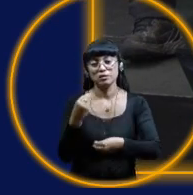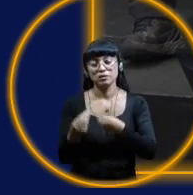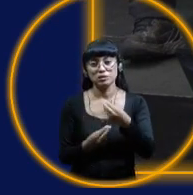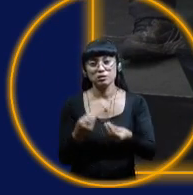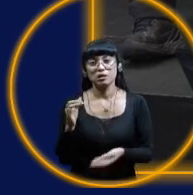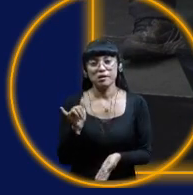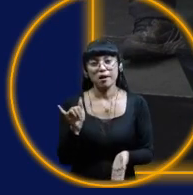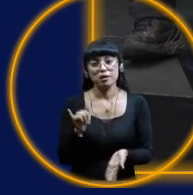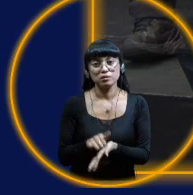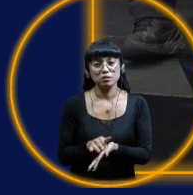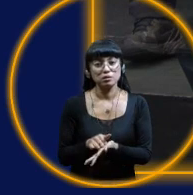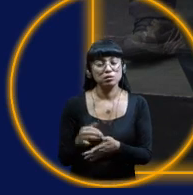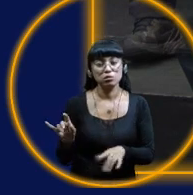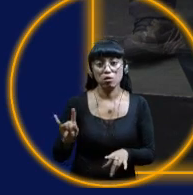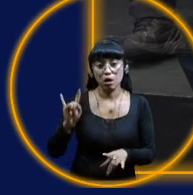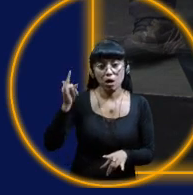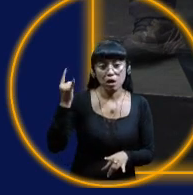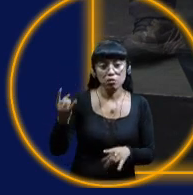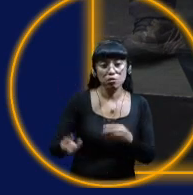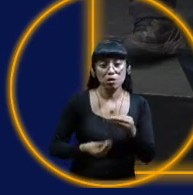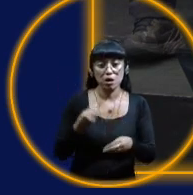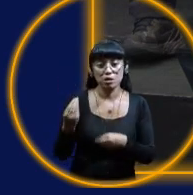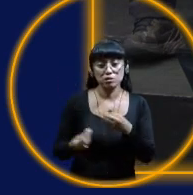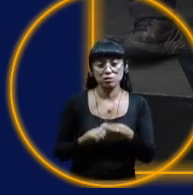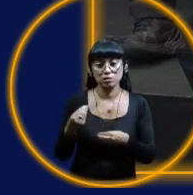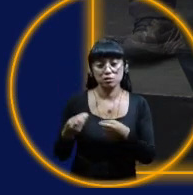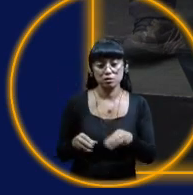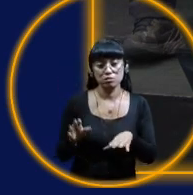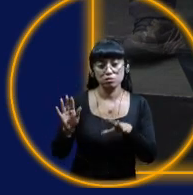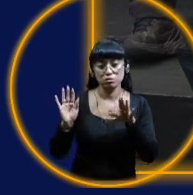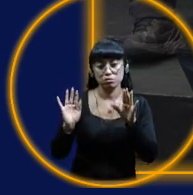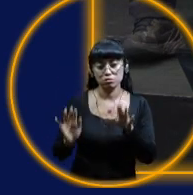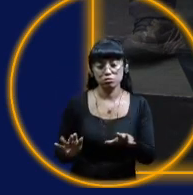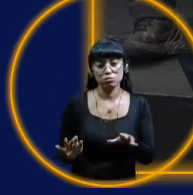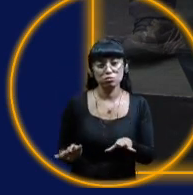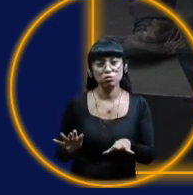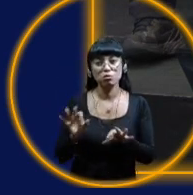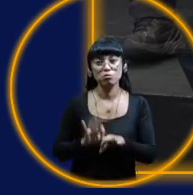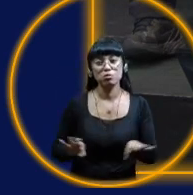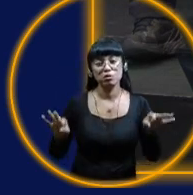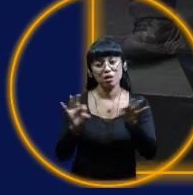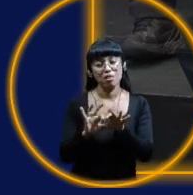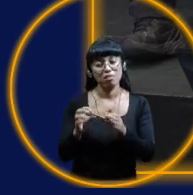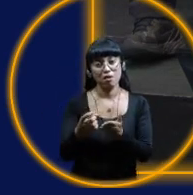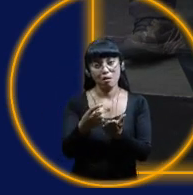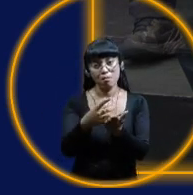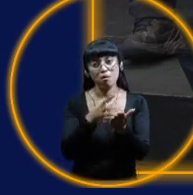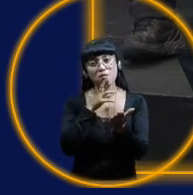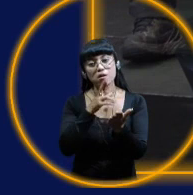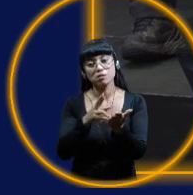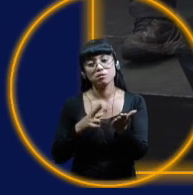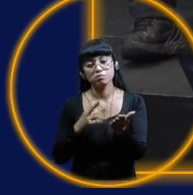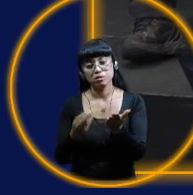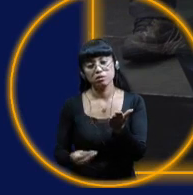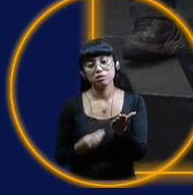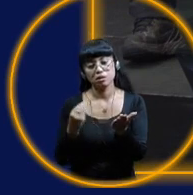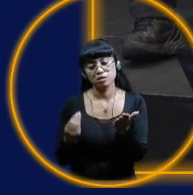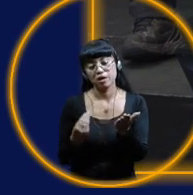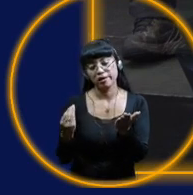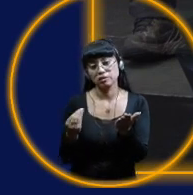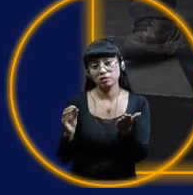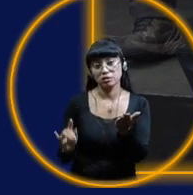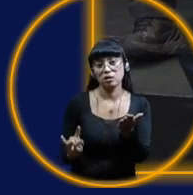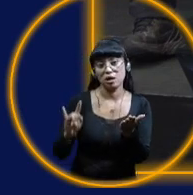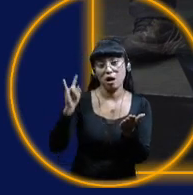at. And you can take a couple paths to monetize from there. If the